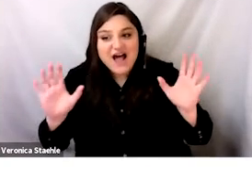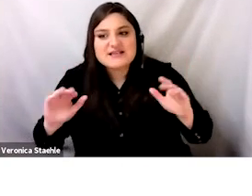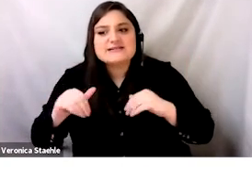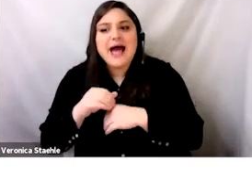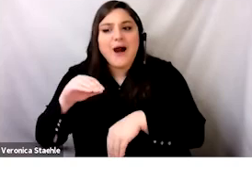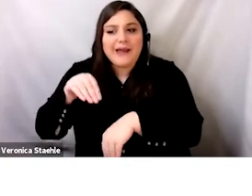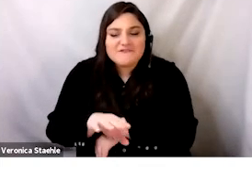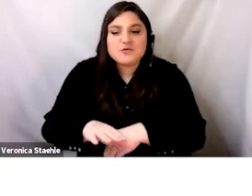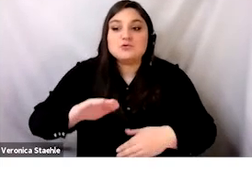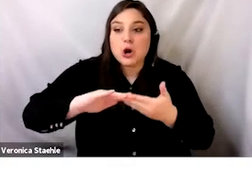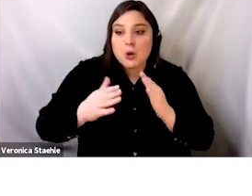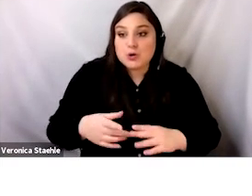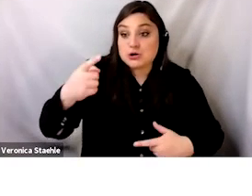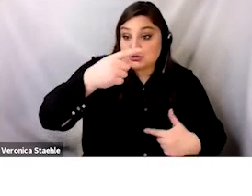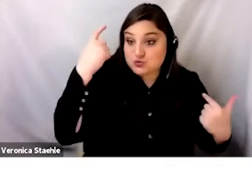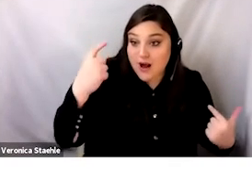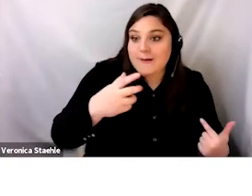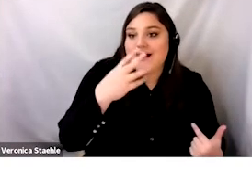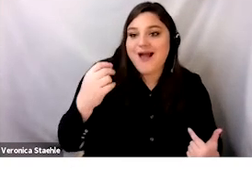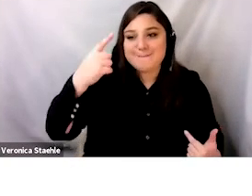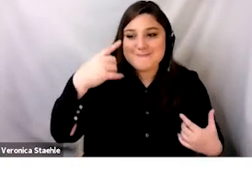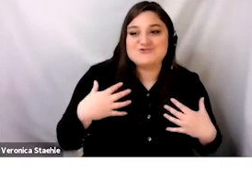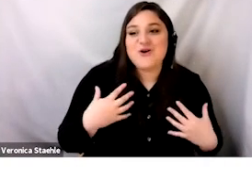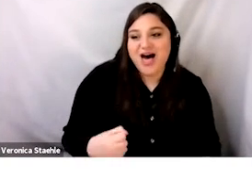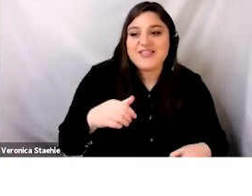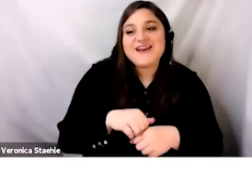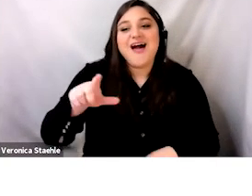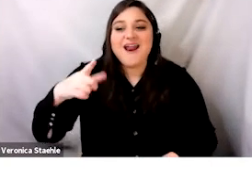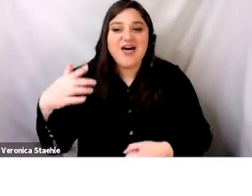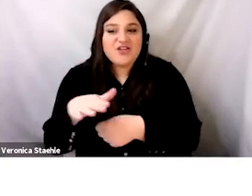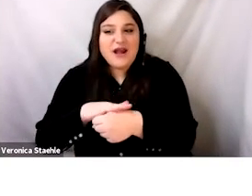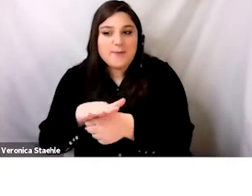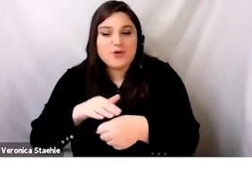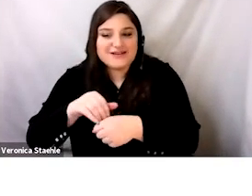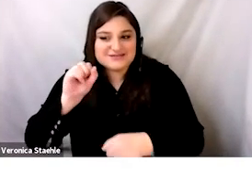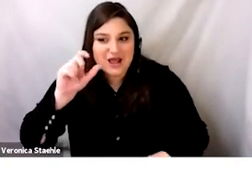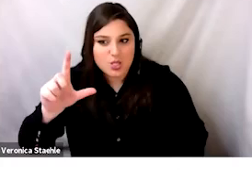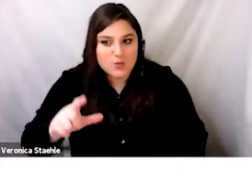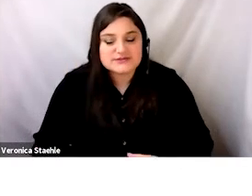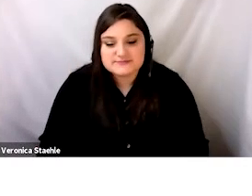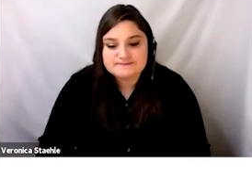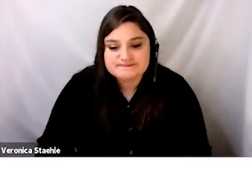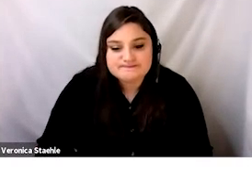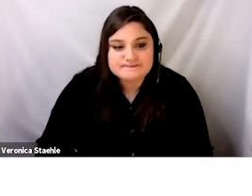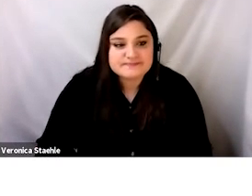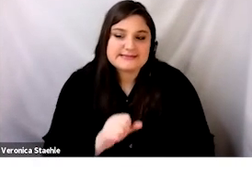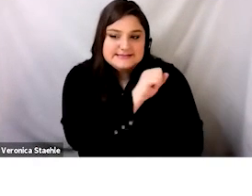mental health within another St. Louis Promise Zone neighborhood. And I want to note